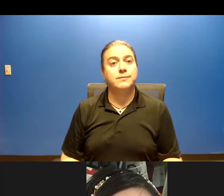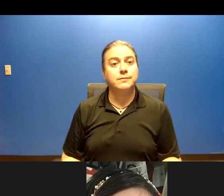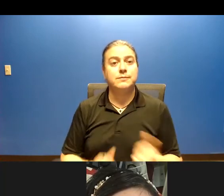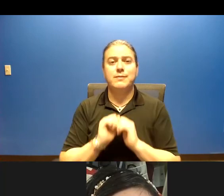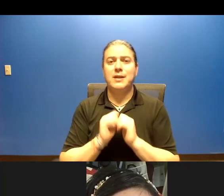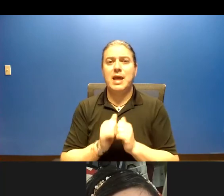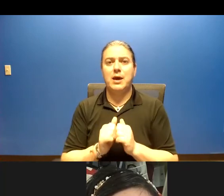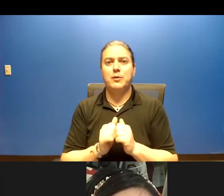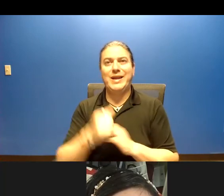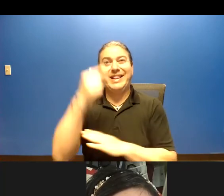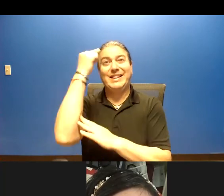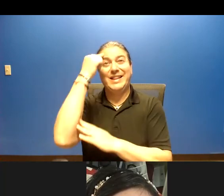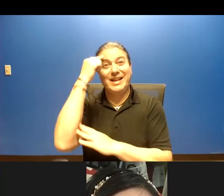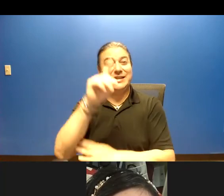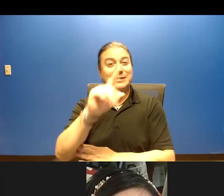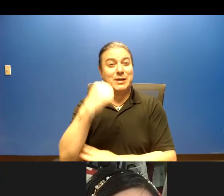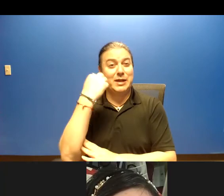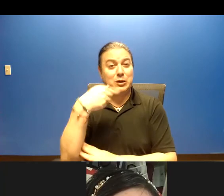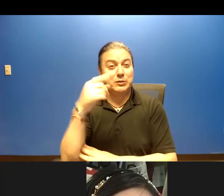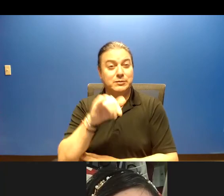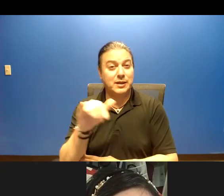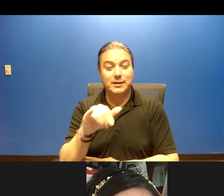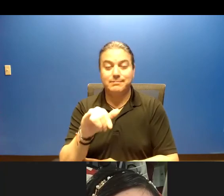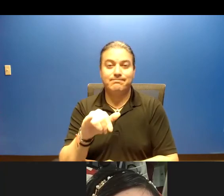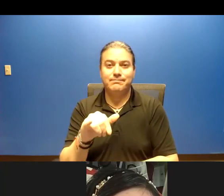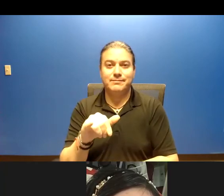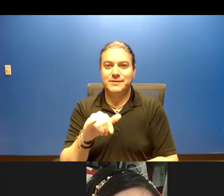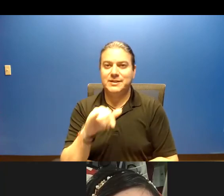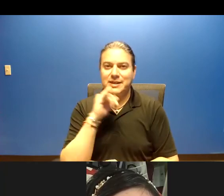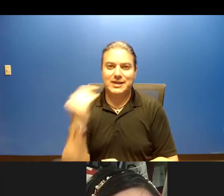think disability looks isn't always how it looks.